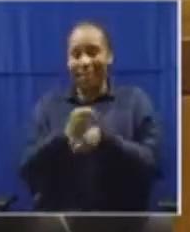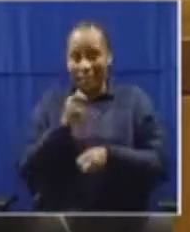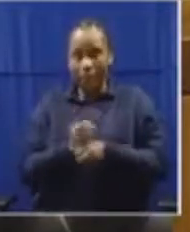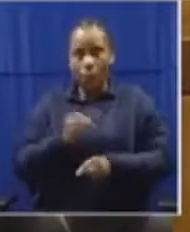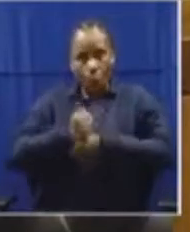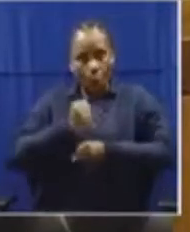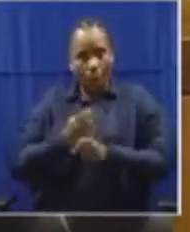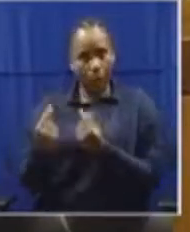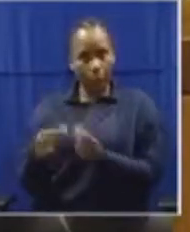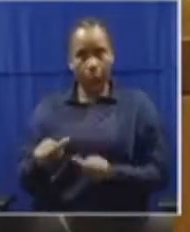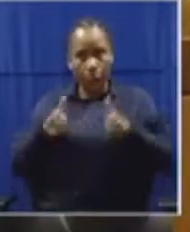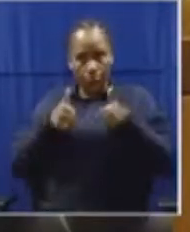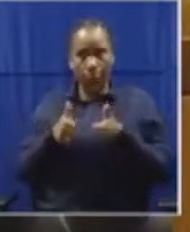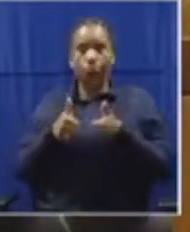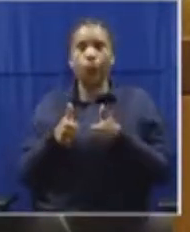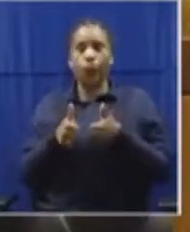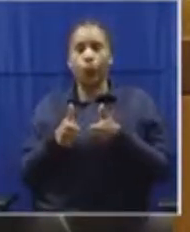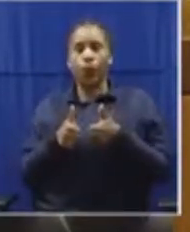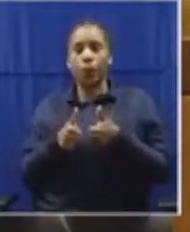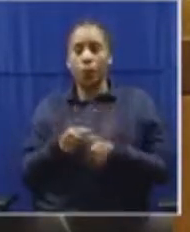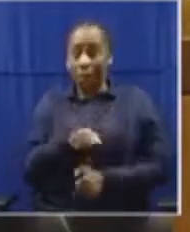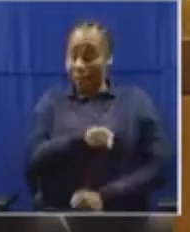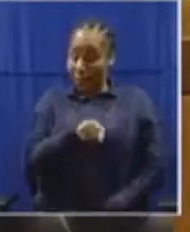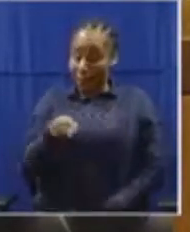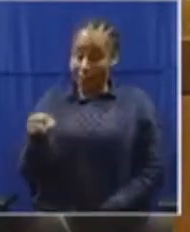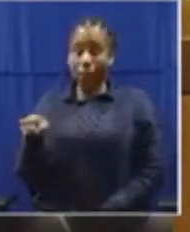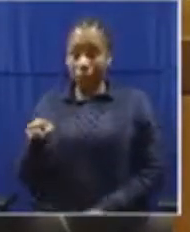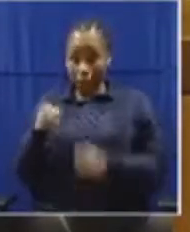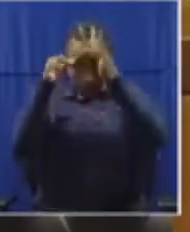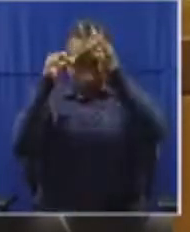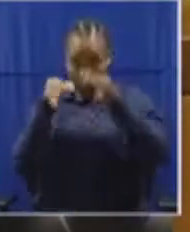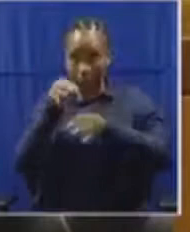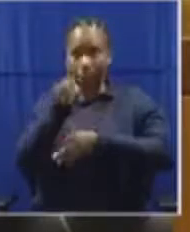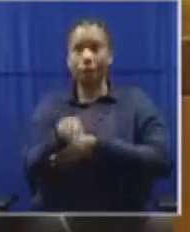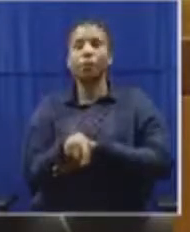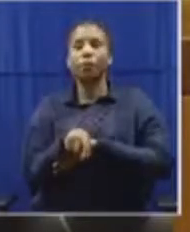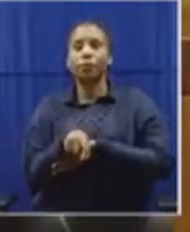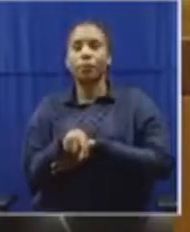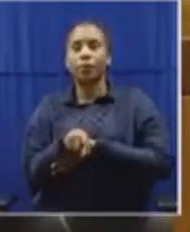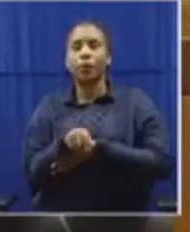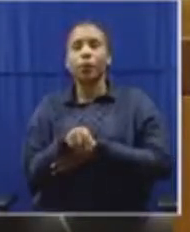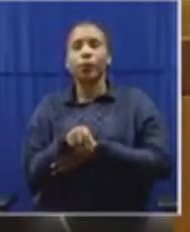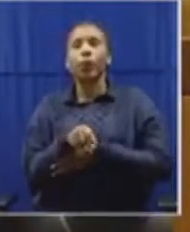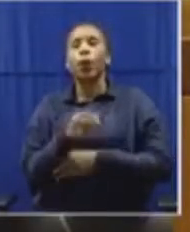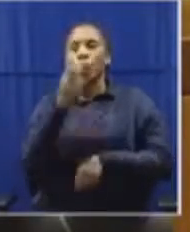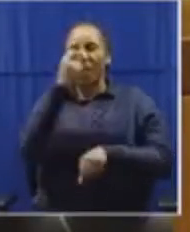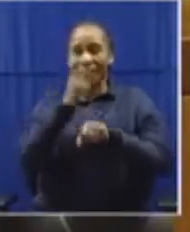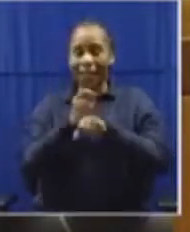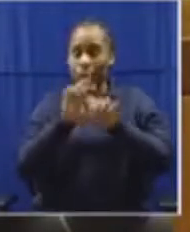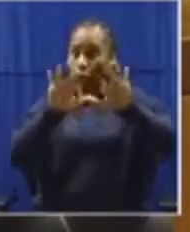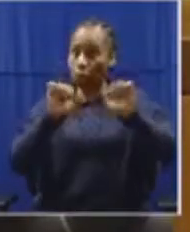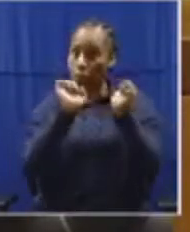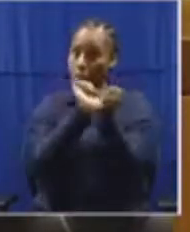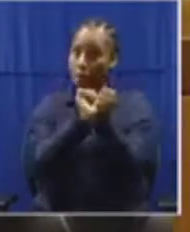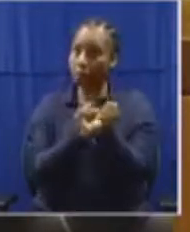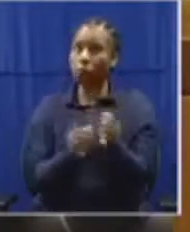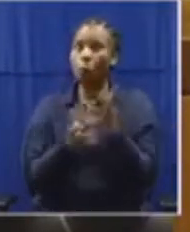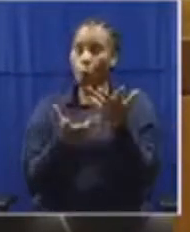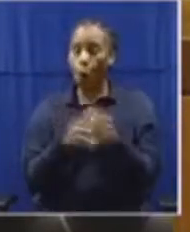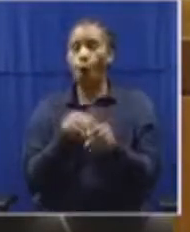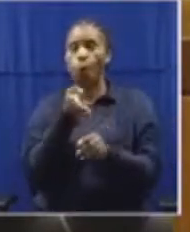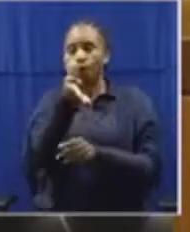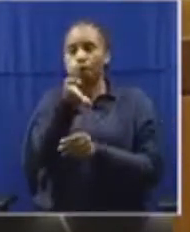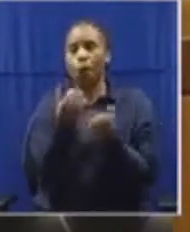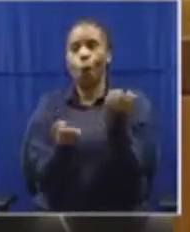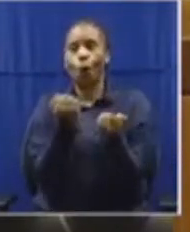So it is they who must take the decisions of who needs to be prosecuted. It cannot